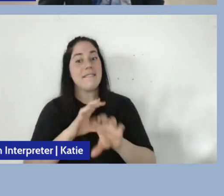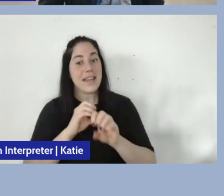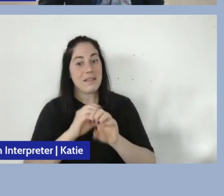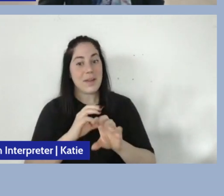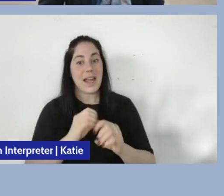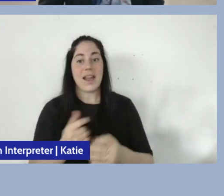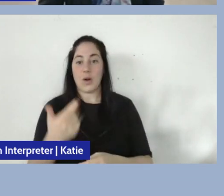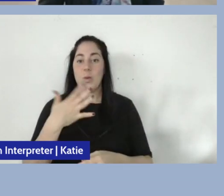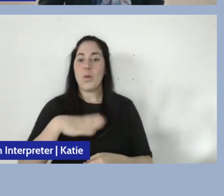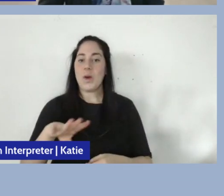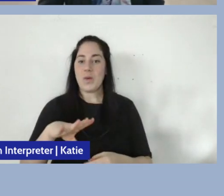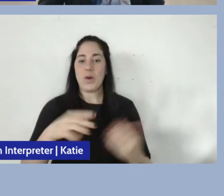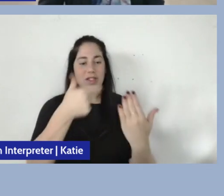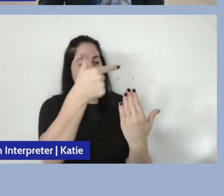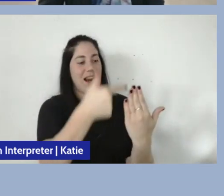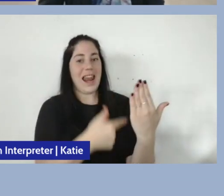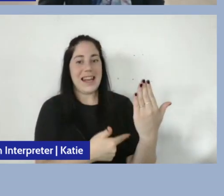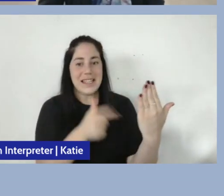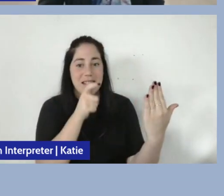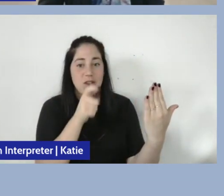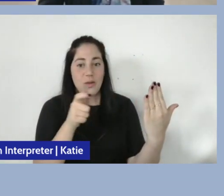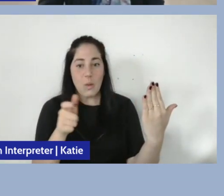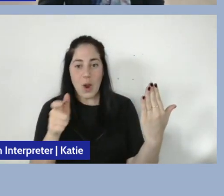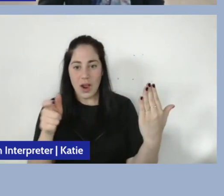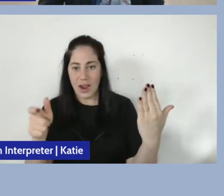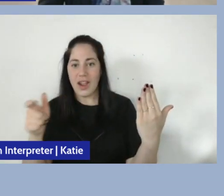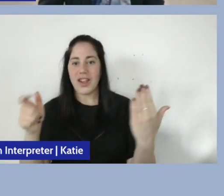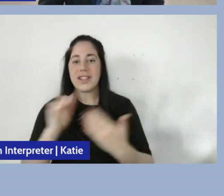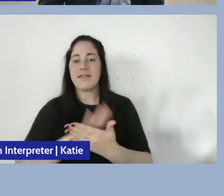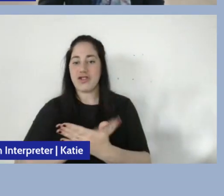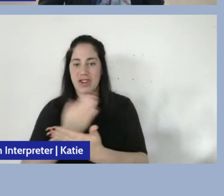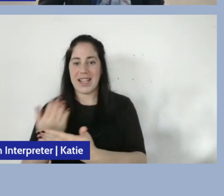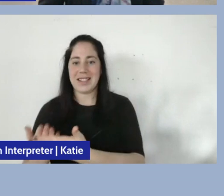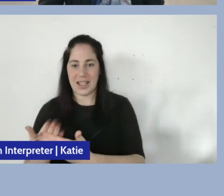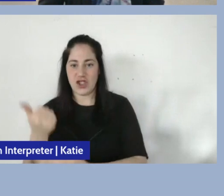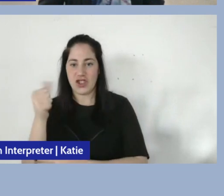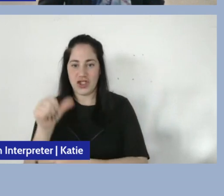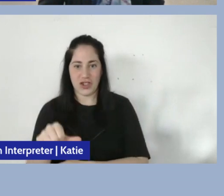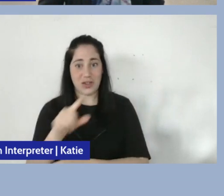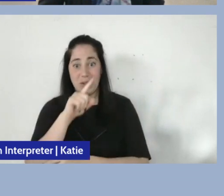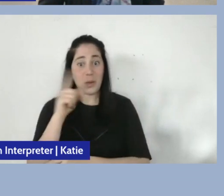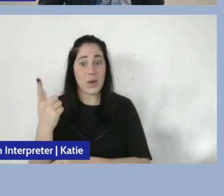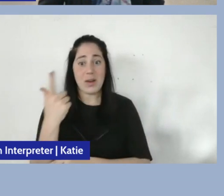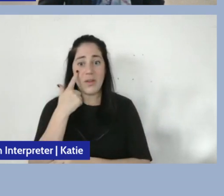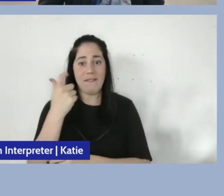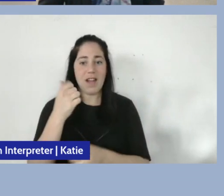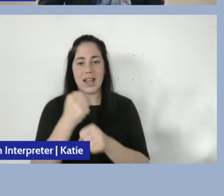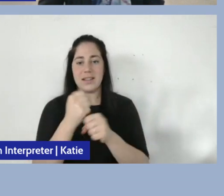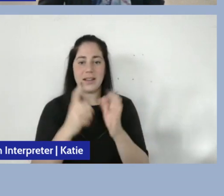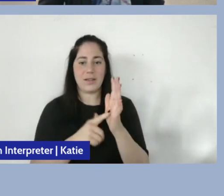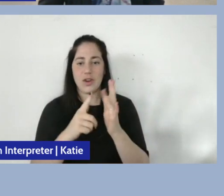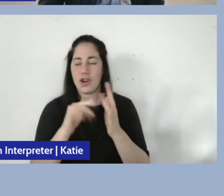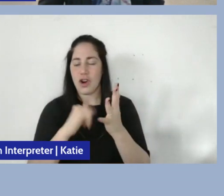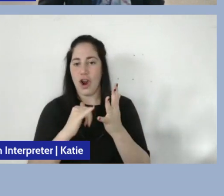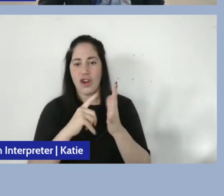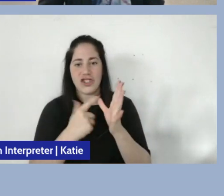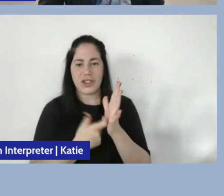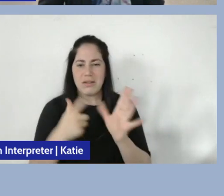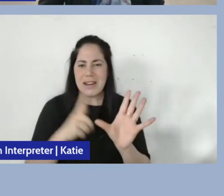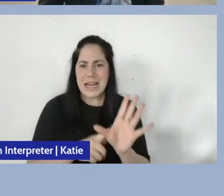of terms for translations for our translators to use, and we couldn't find one. And we were like, is there official terms,